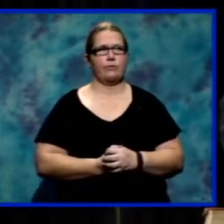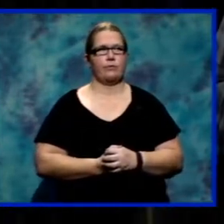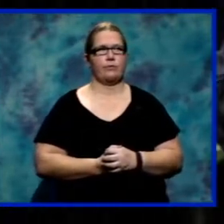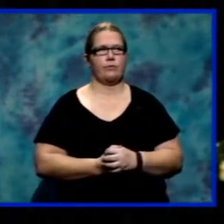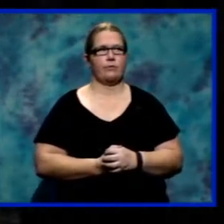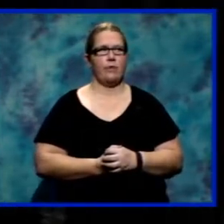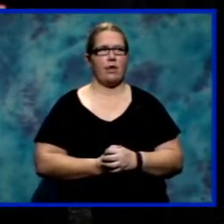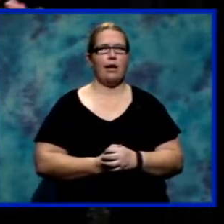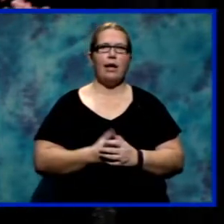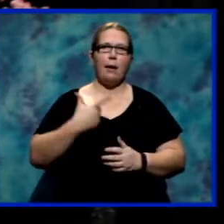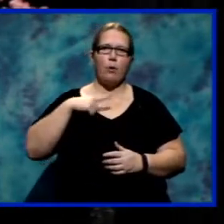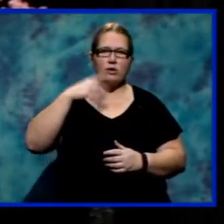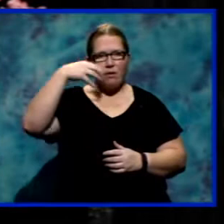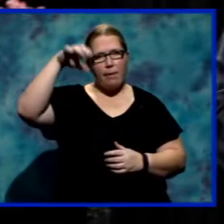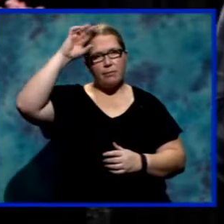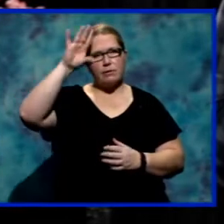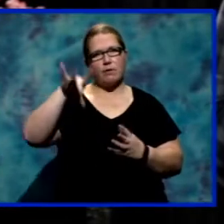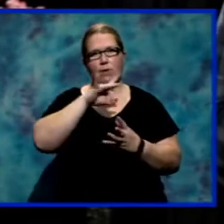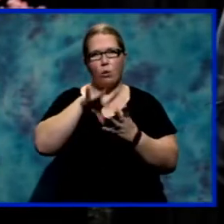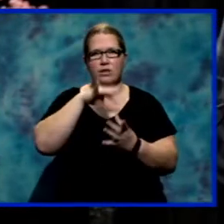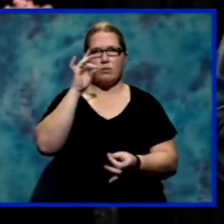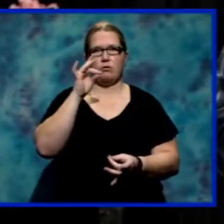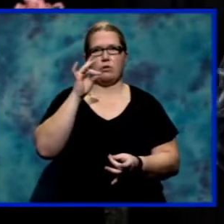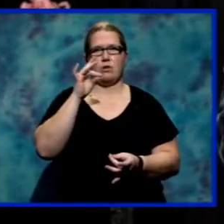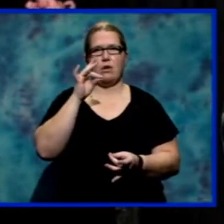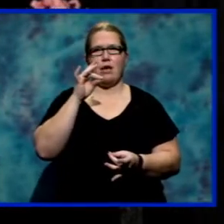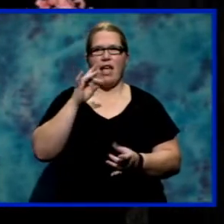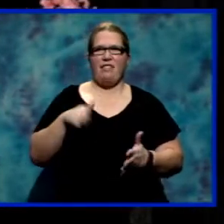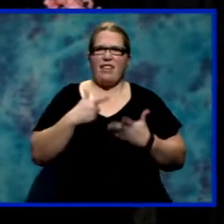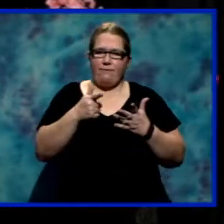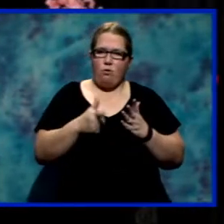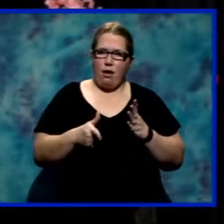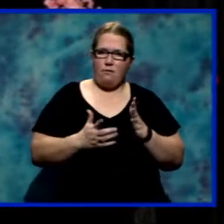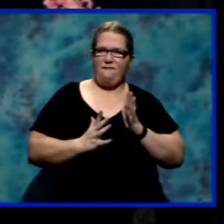Because it's the baptism of the Holy Spirit that fires you to be